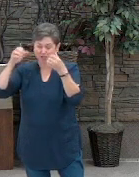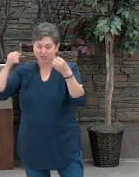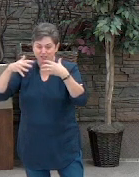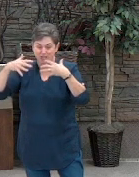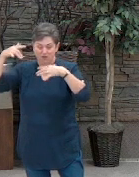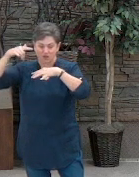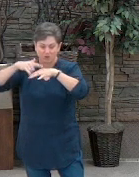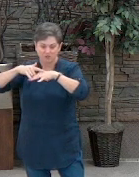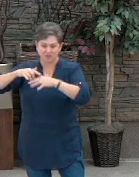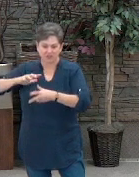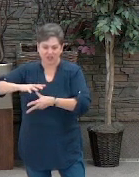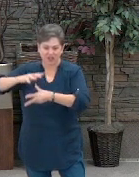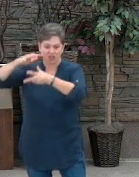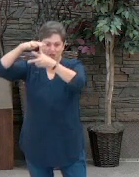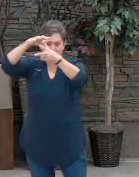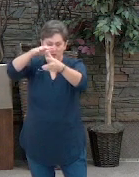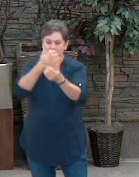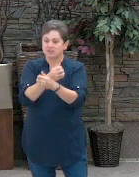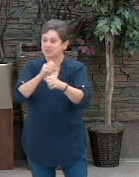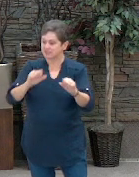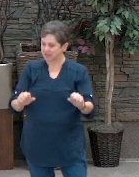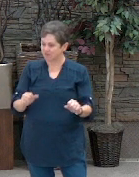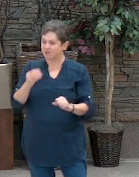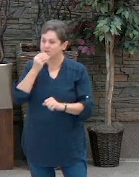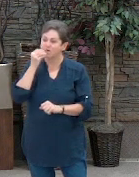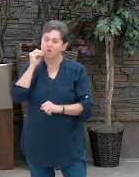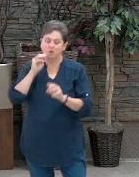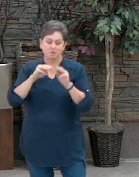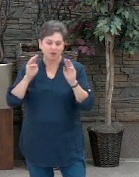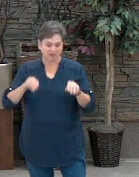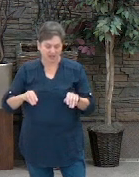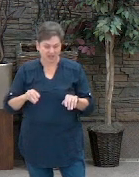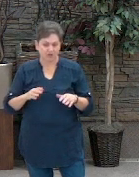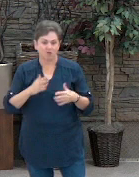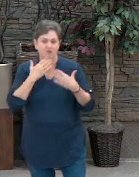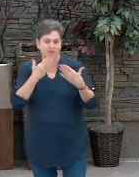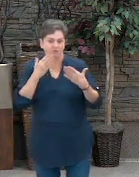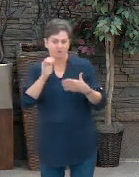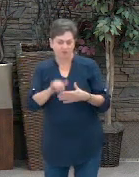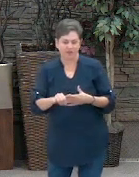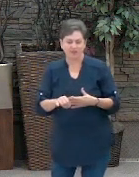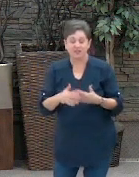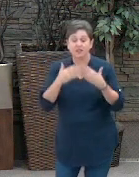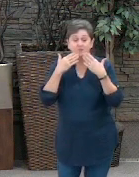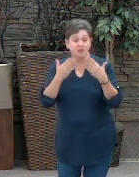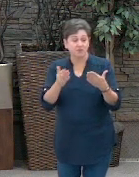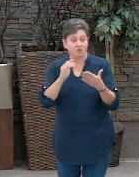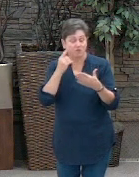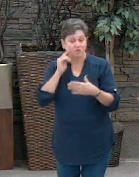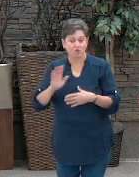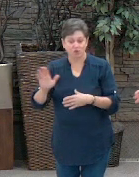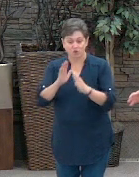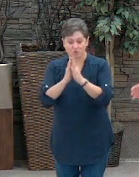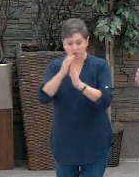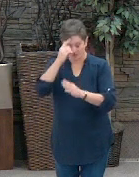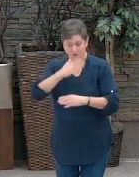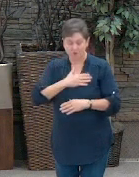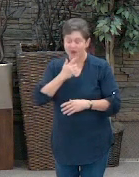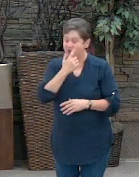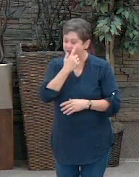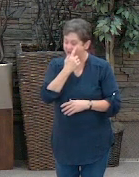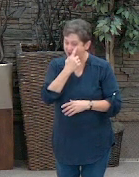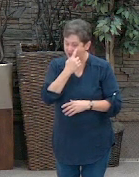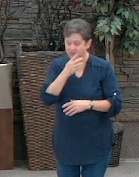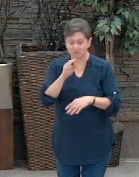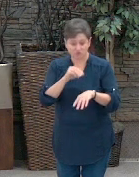they had to helicopter out, but she's safely back in Montana, so we're thankful for that. And I'm thankful for your prayers for my eyes. The